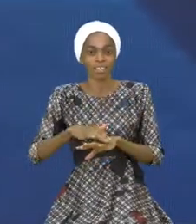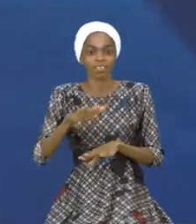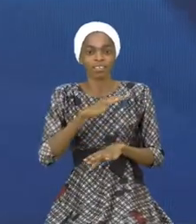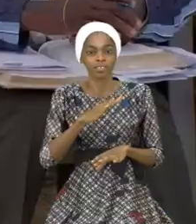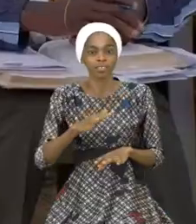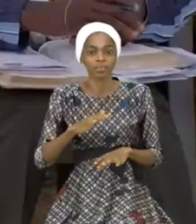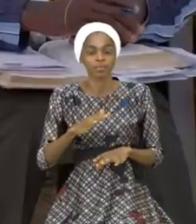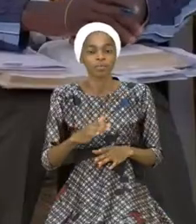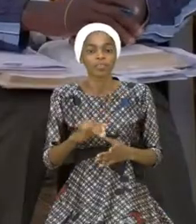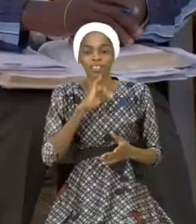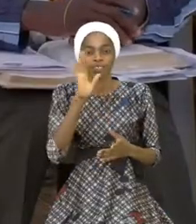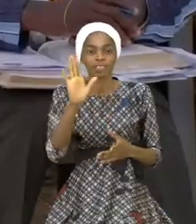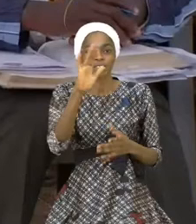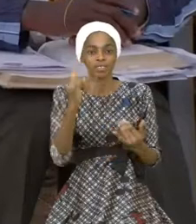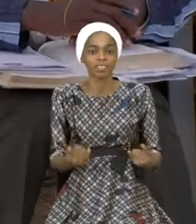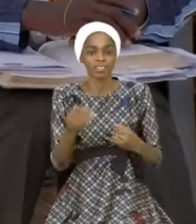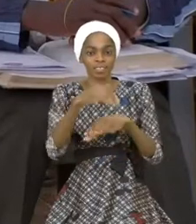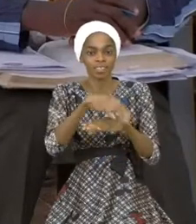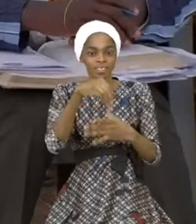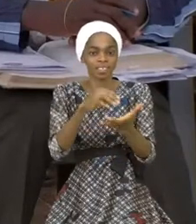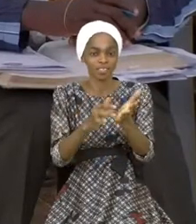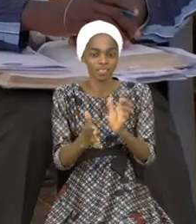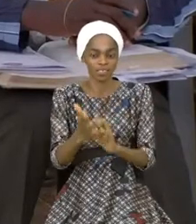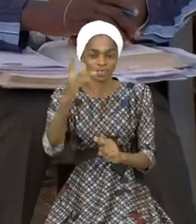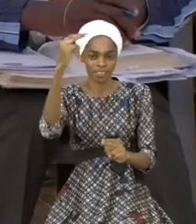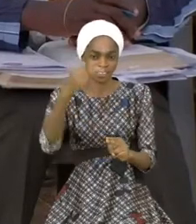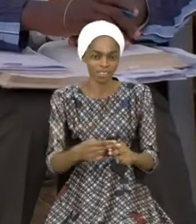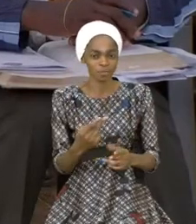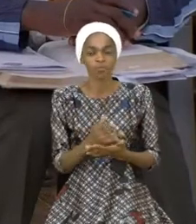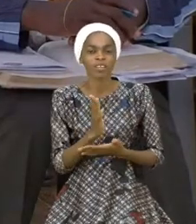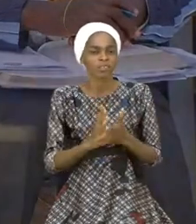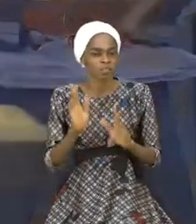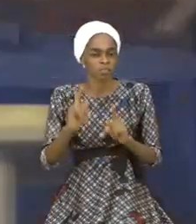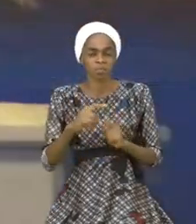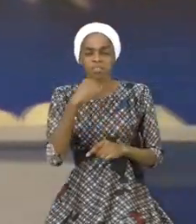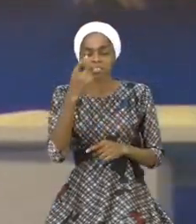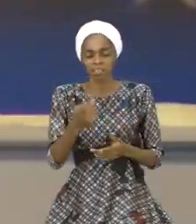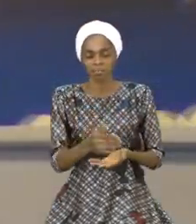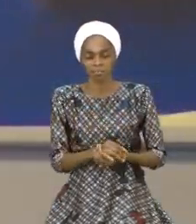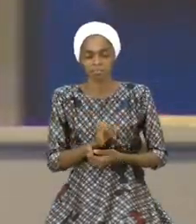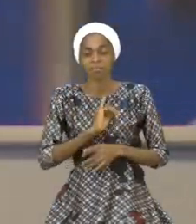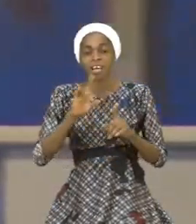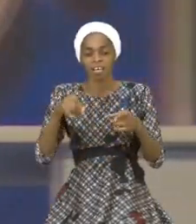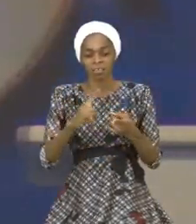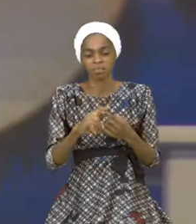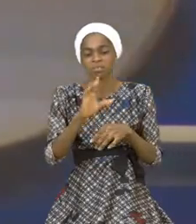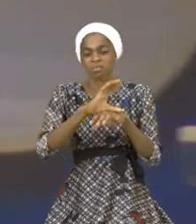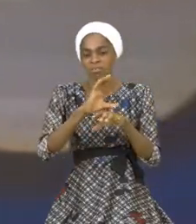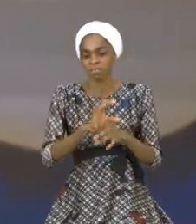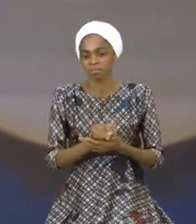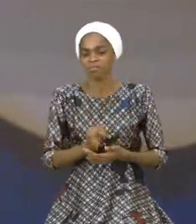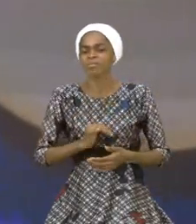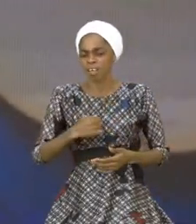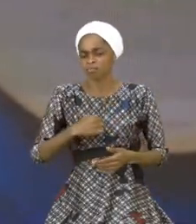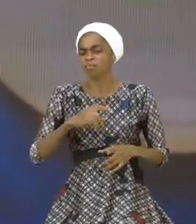in Jesus' name. You know, some people say, I go to church, I'm a